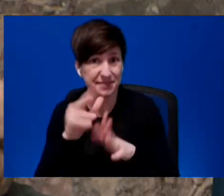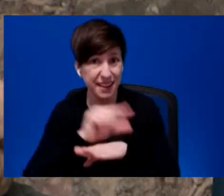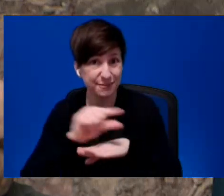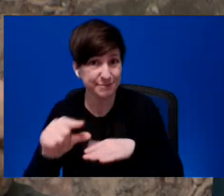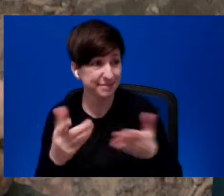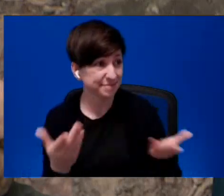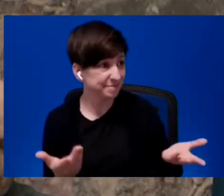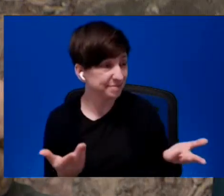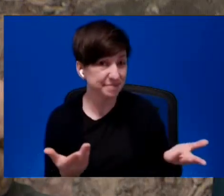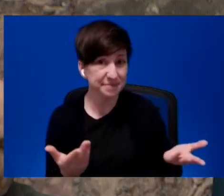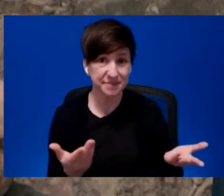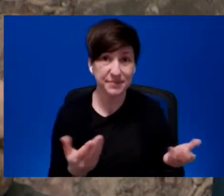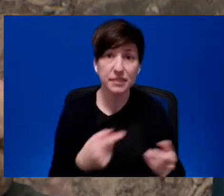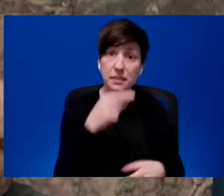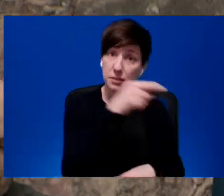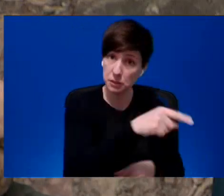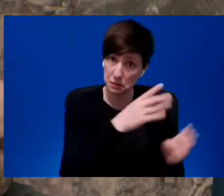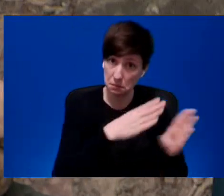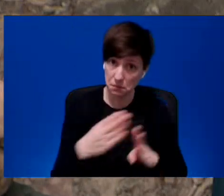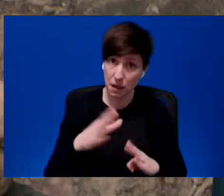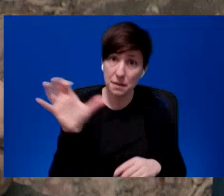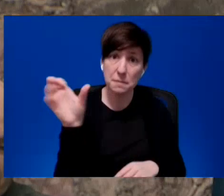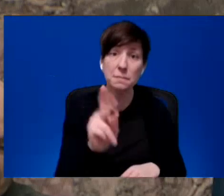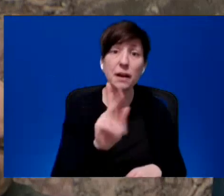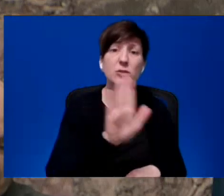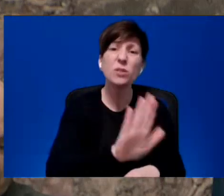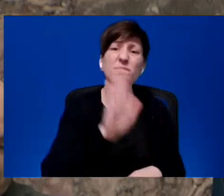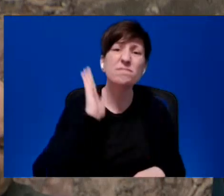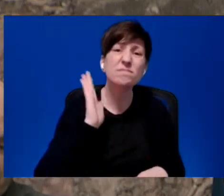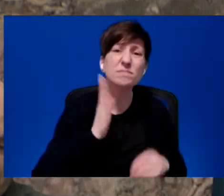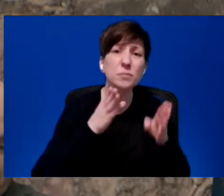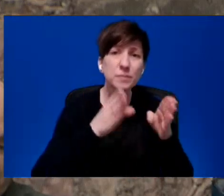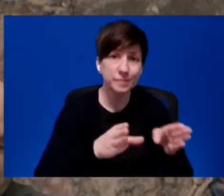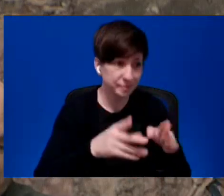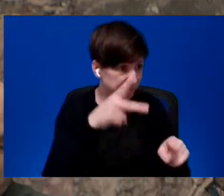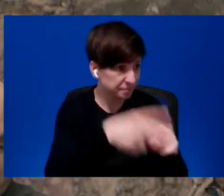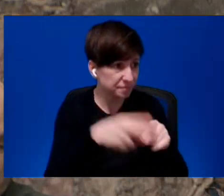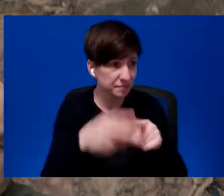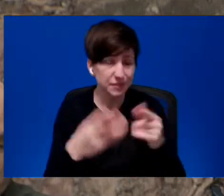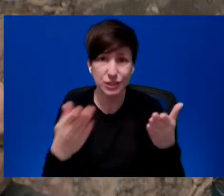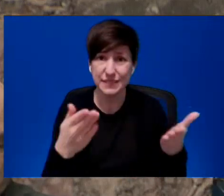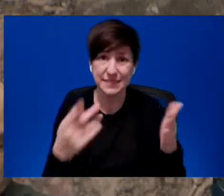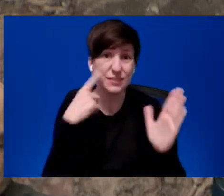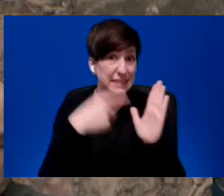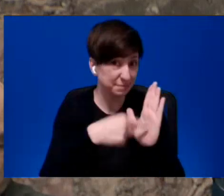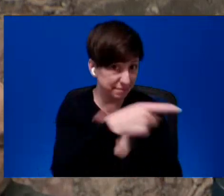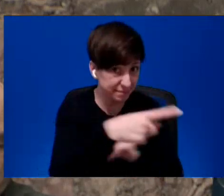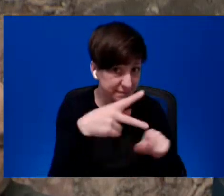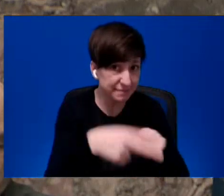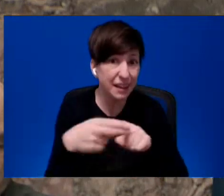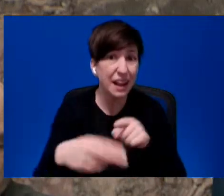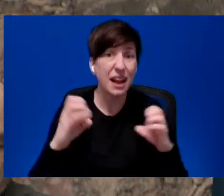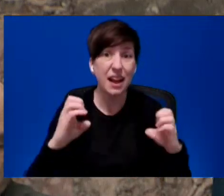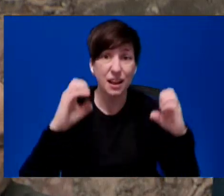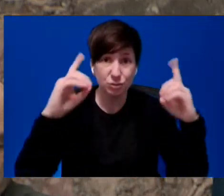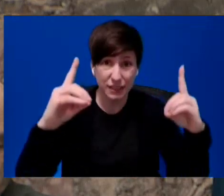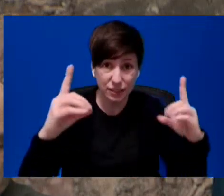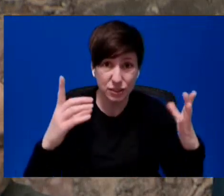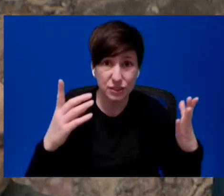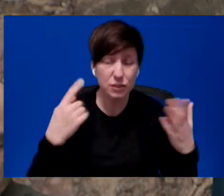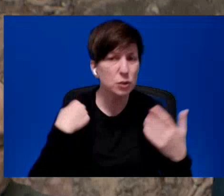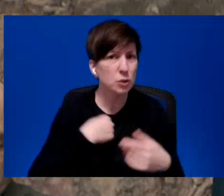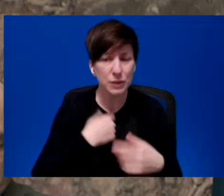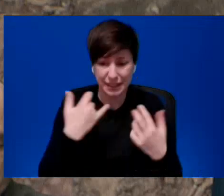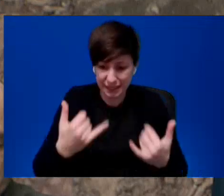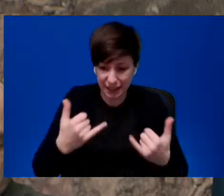Would they go back to their old ways of cutting services like education? We have struggled to make sure that we have enough teachers in this province because there